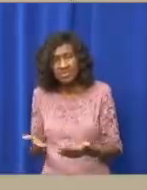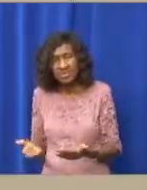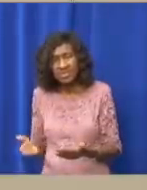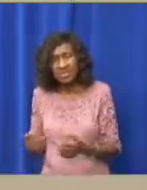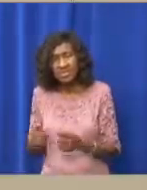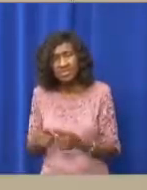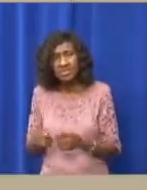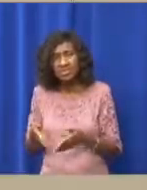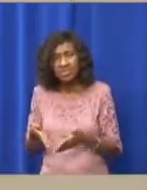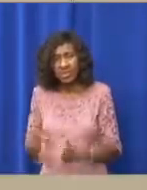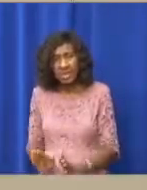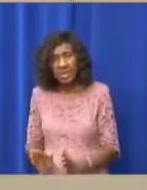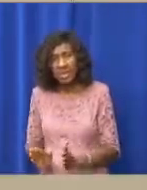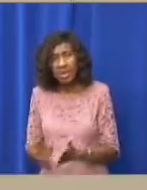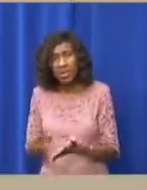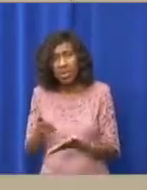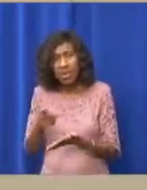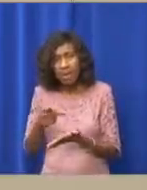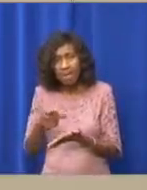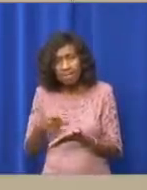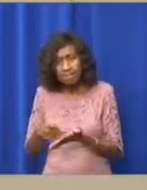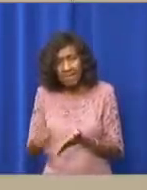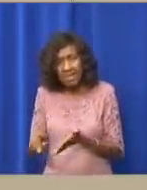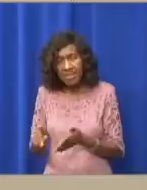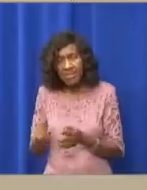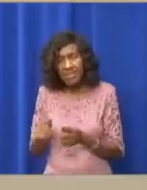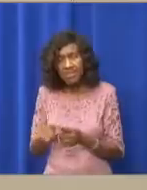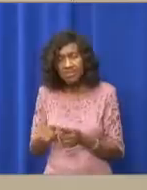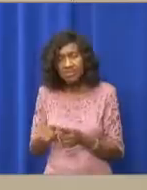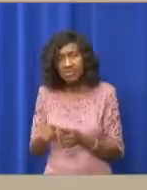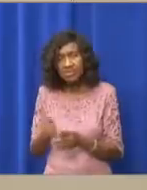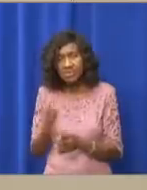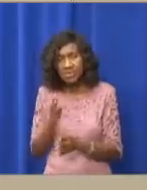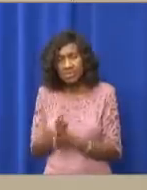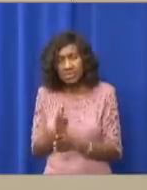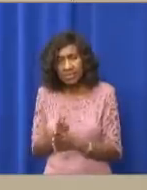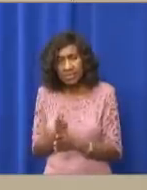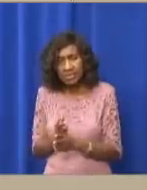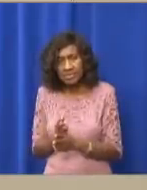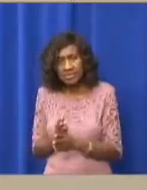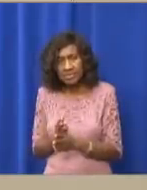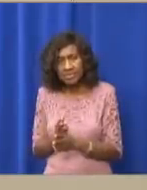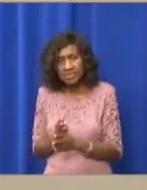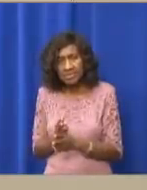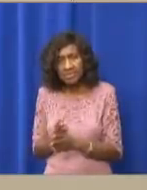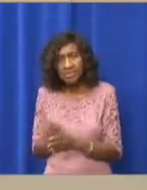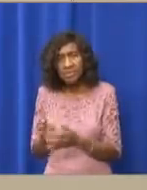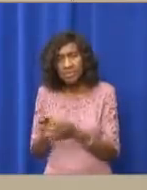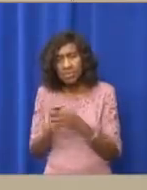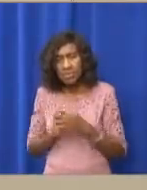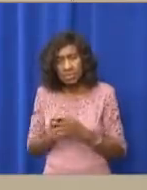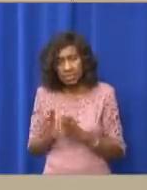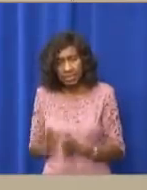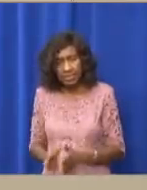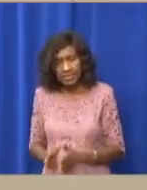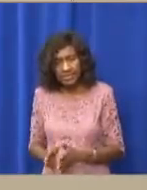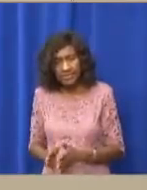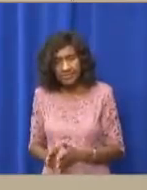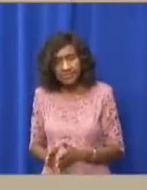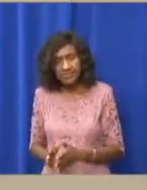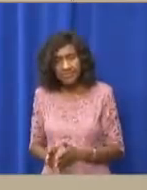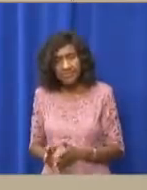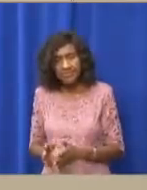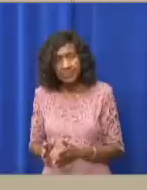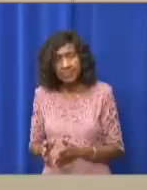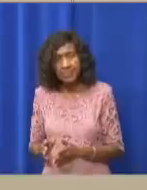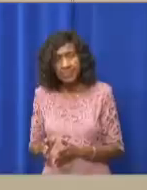allow payment to the bus contractors, even though they are not providing the service. But they're not providing the